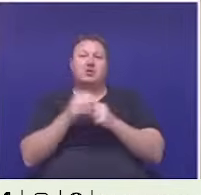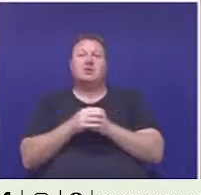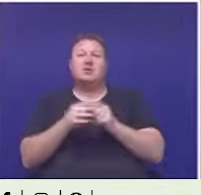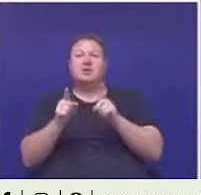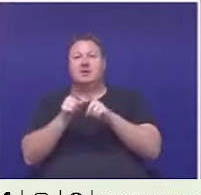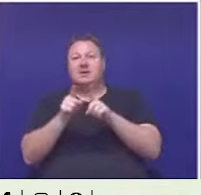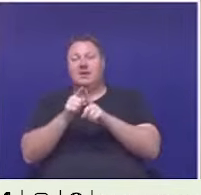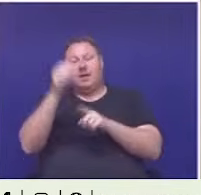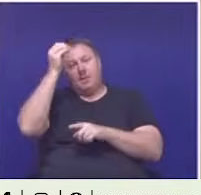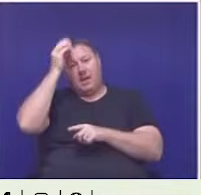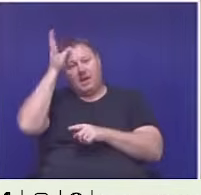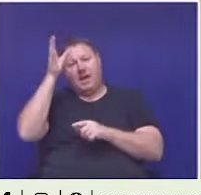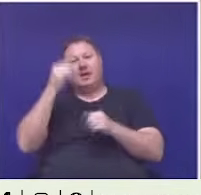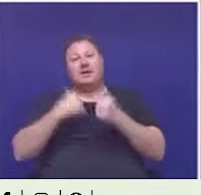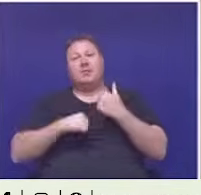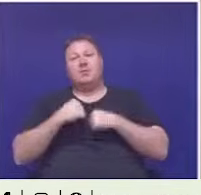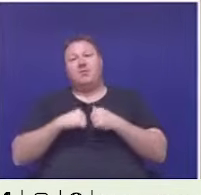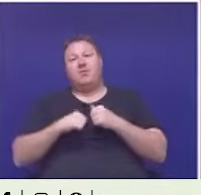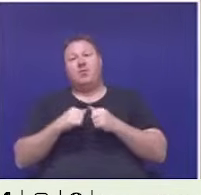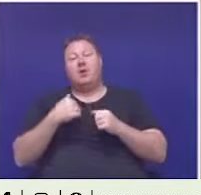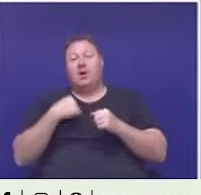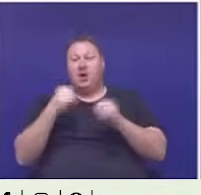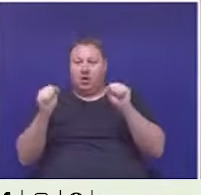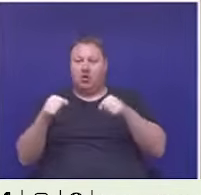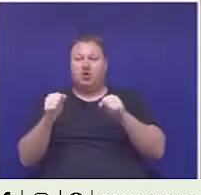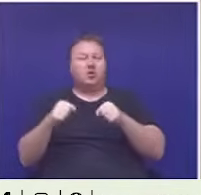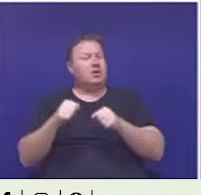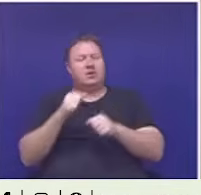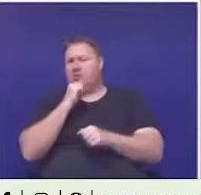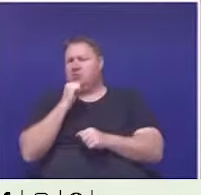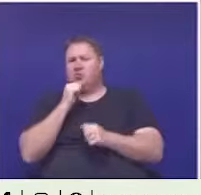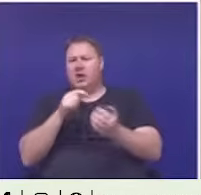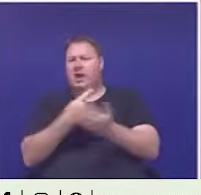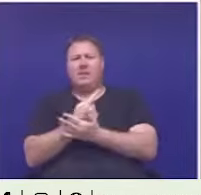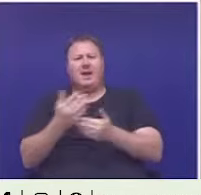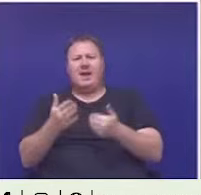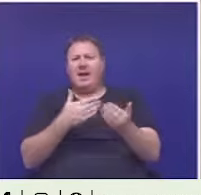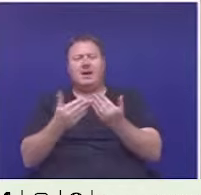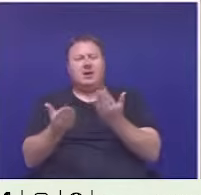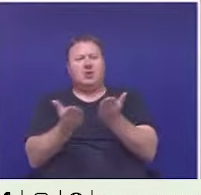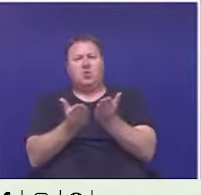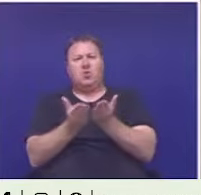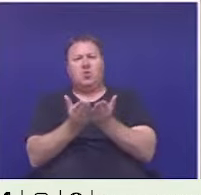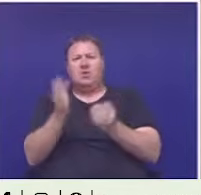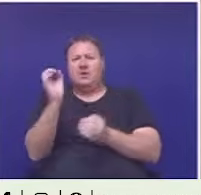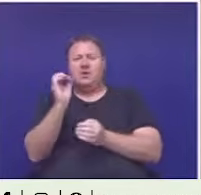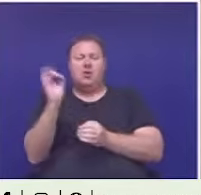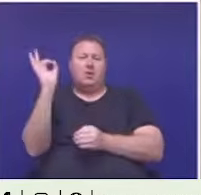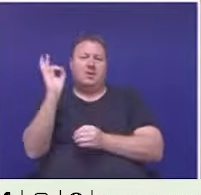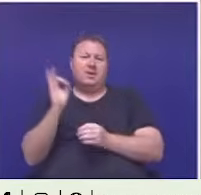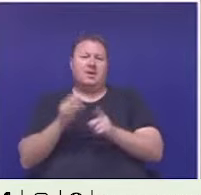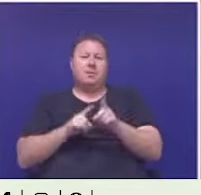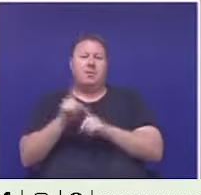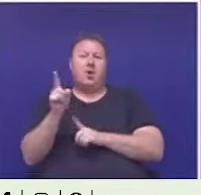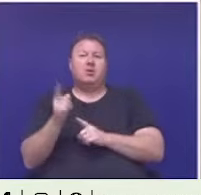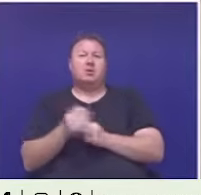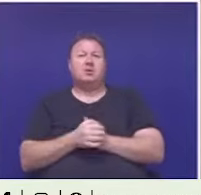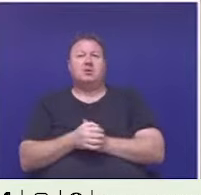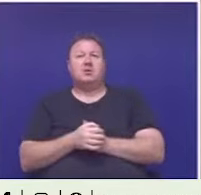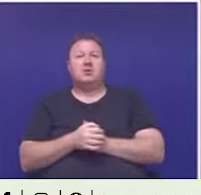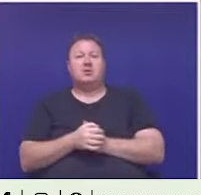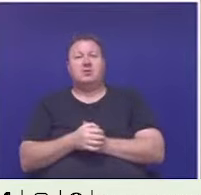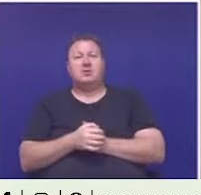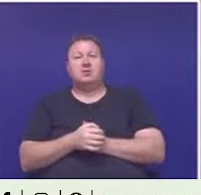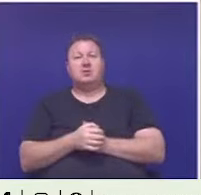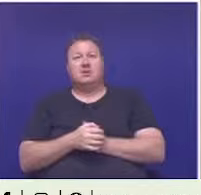also the academic performance. I agree with you. There shouldn't be a school that records 0% pass rate. And so therefore